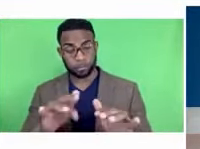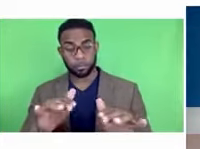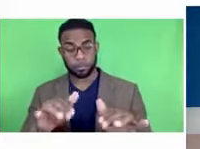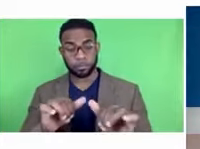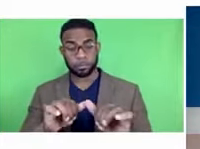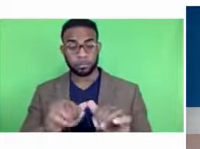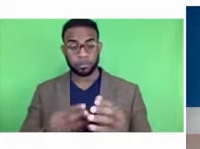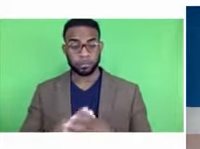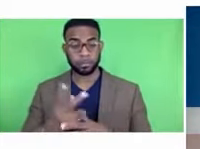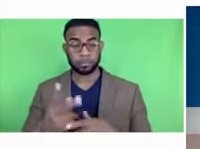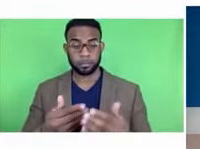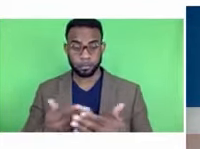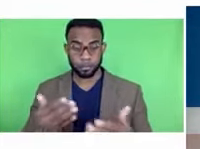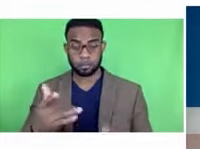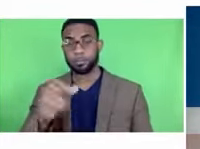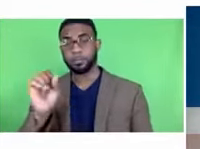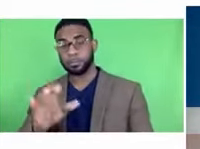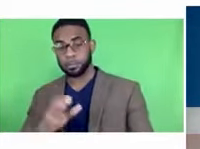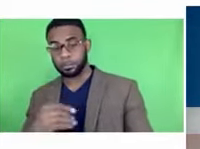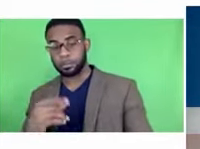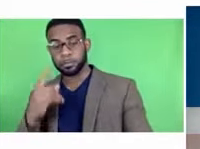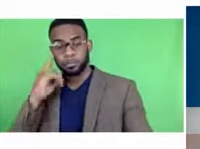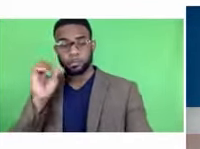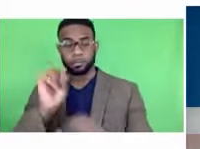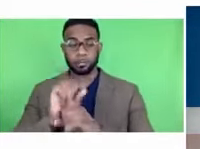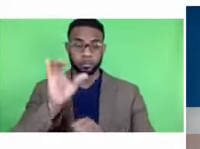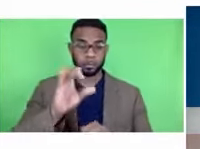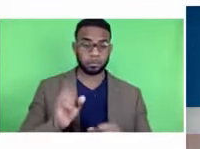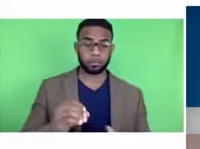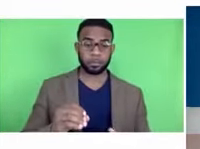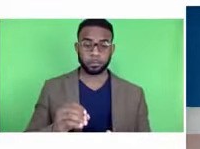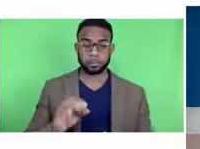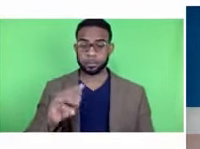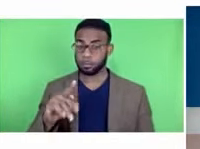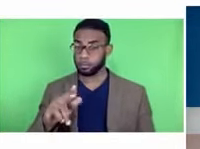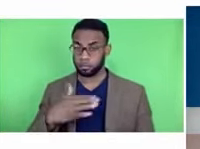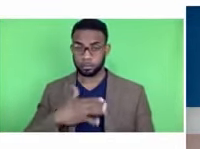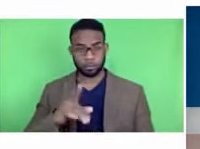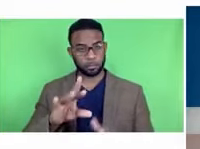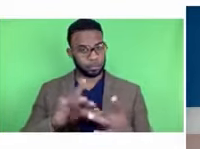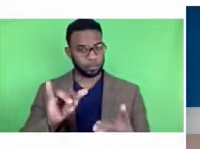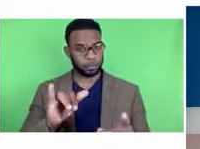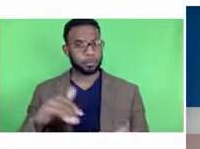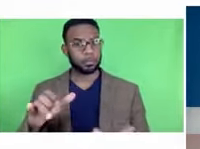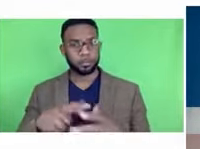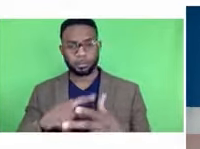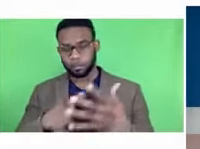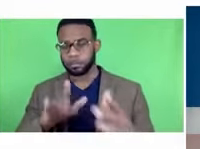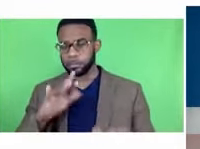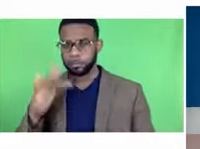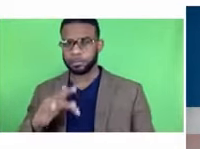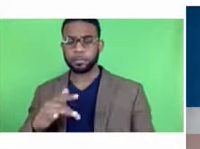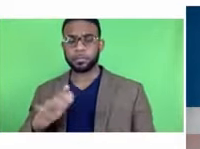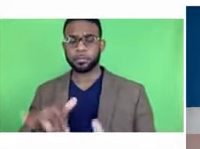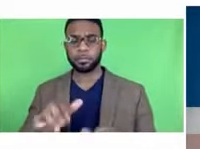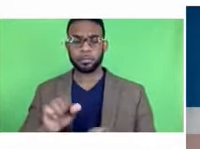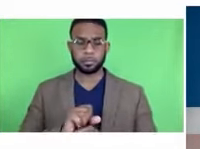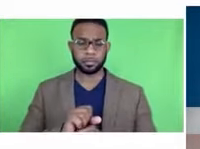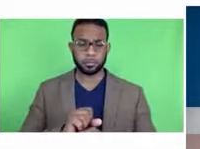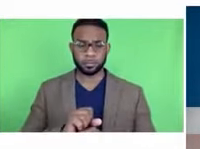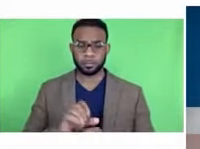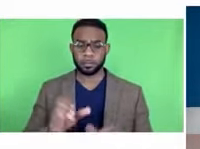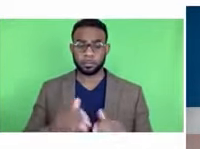grow kind of thing for employers and for job seekers. So Matthias, I appreciate you saying, like, we've done this, we've been there, but how can we do it